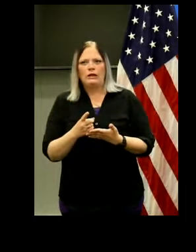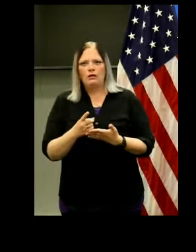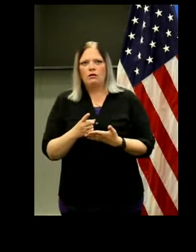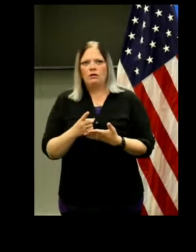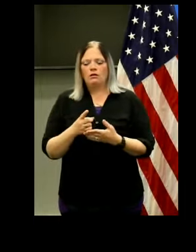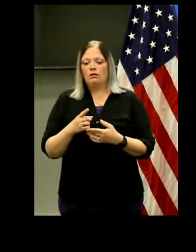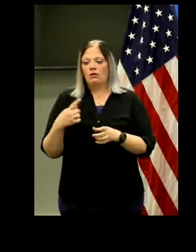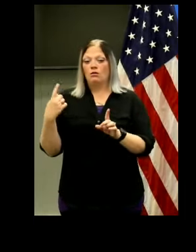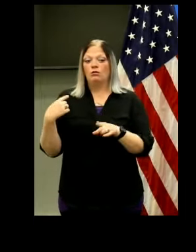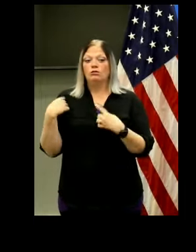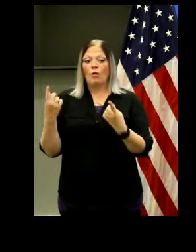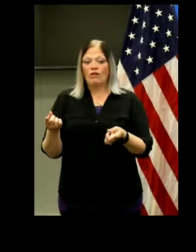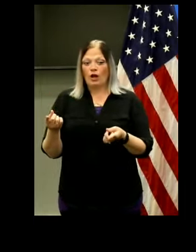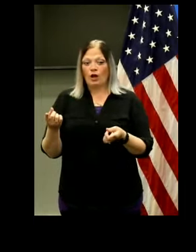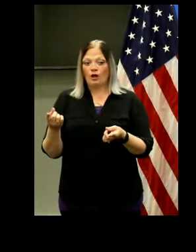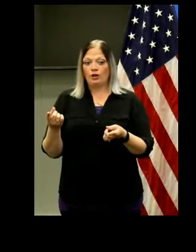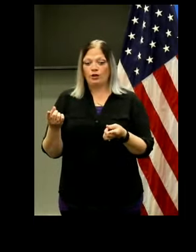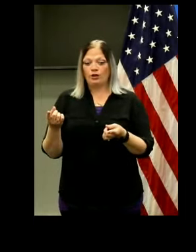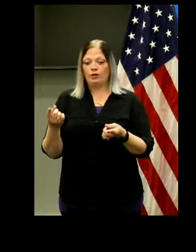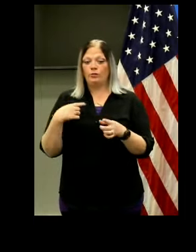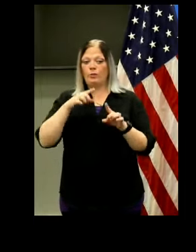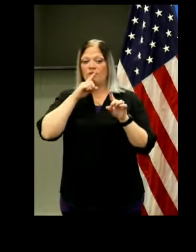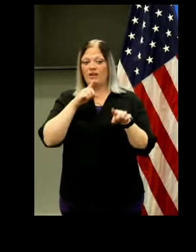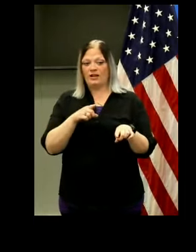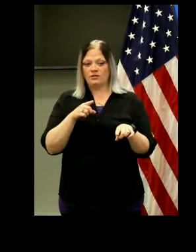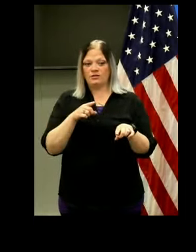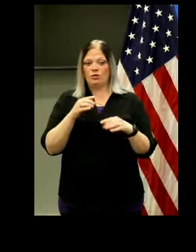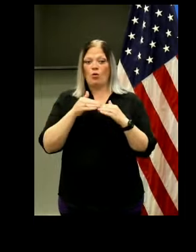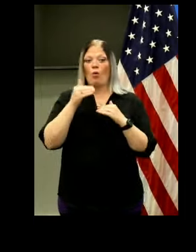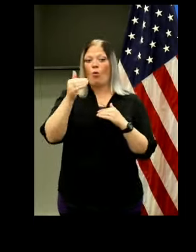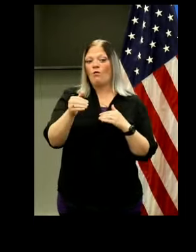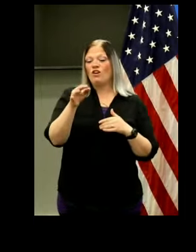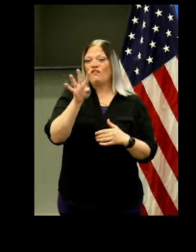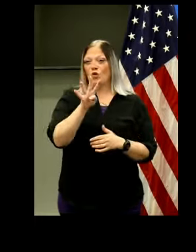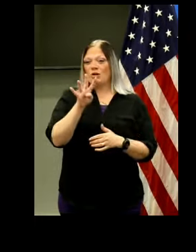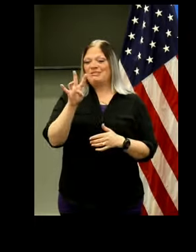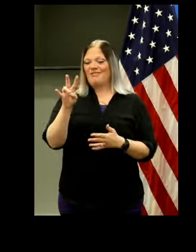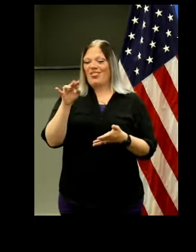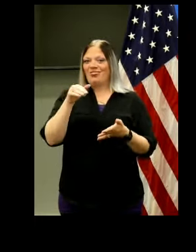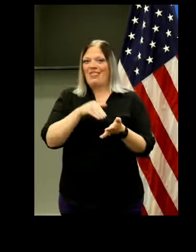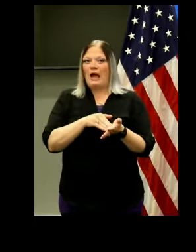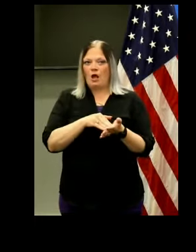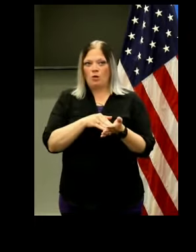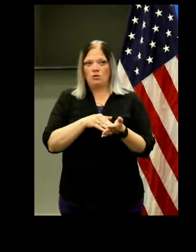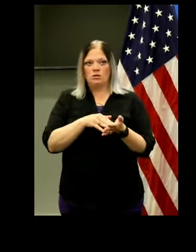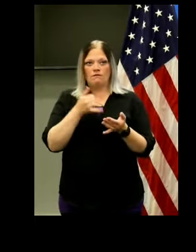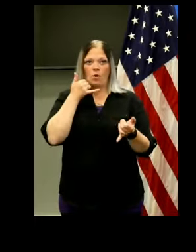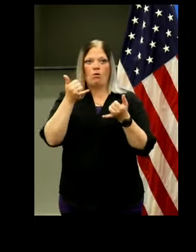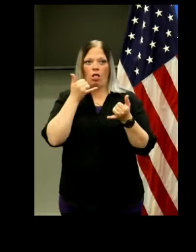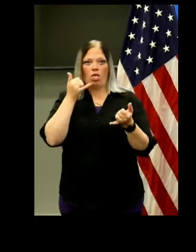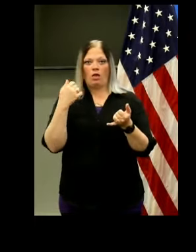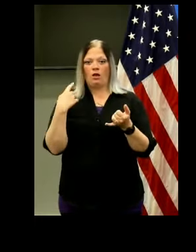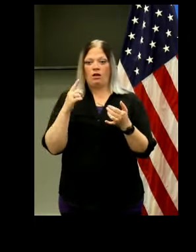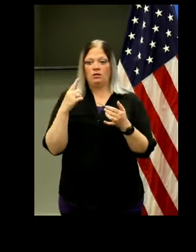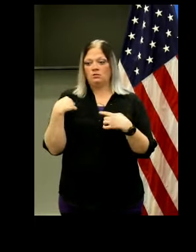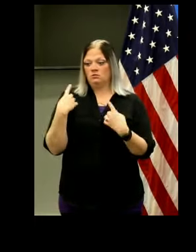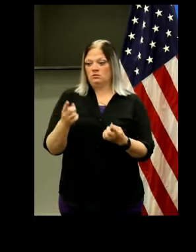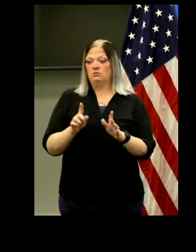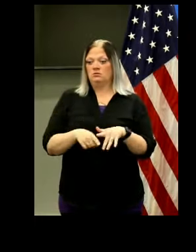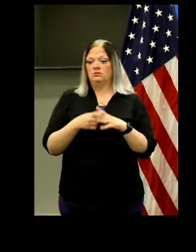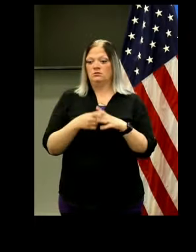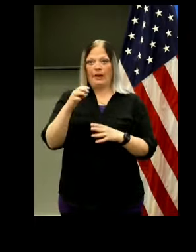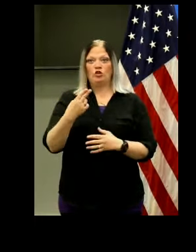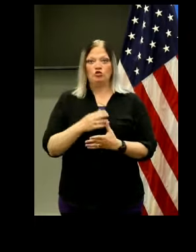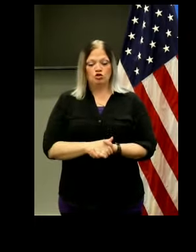So far, we have answered over 47,000 calls since we opened up in the beginning of